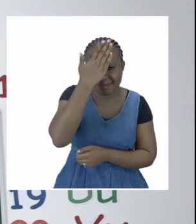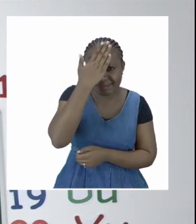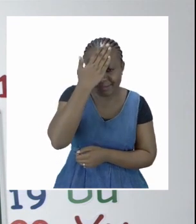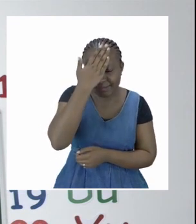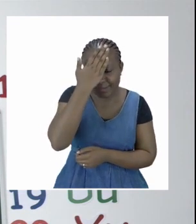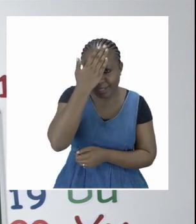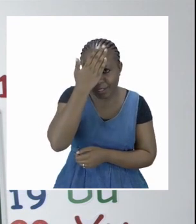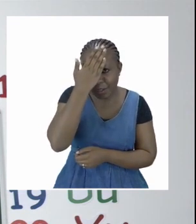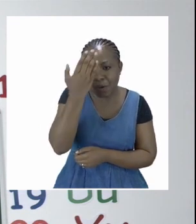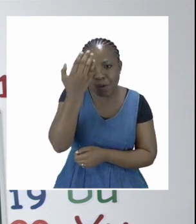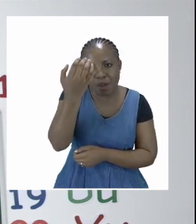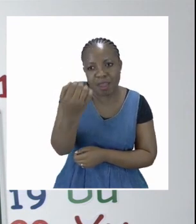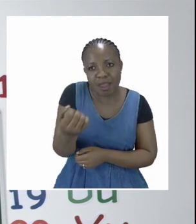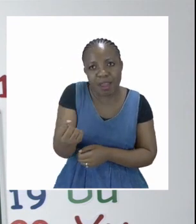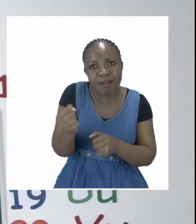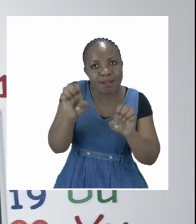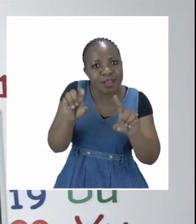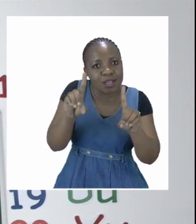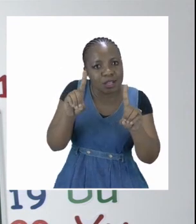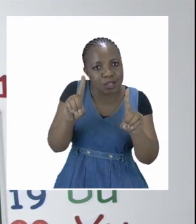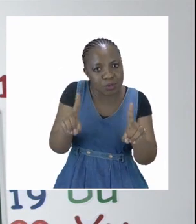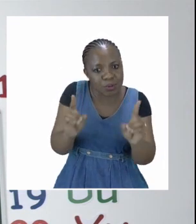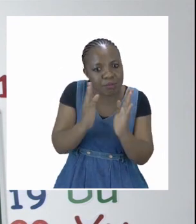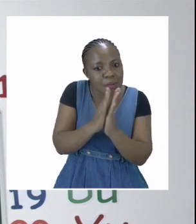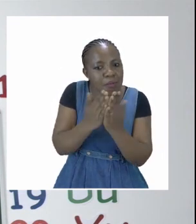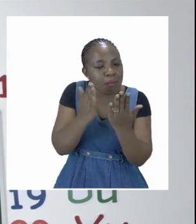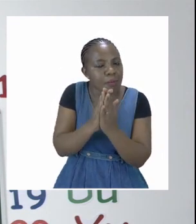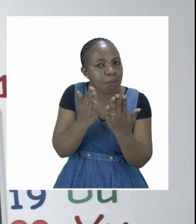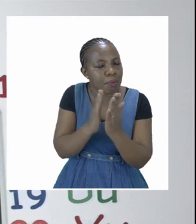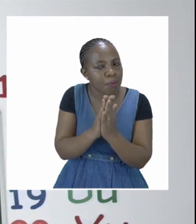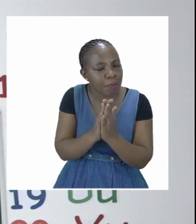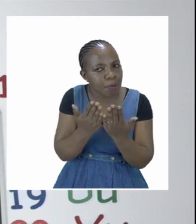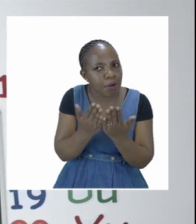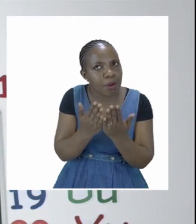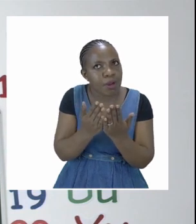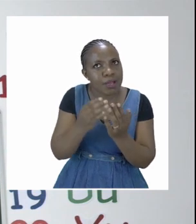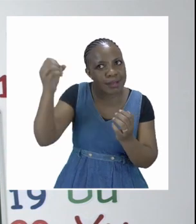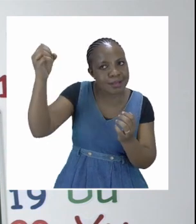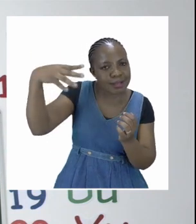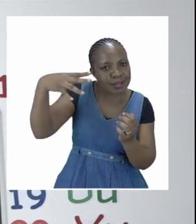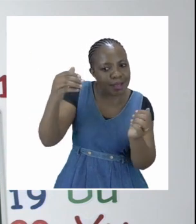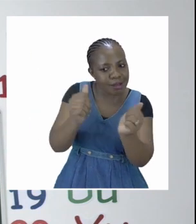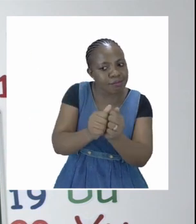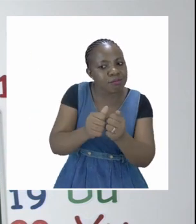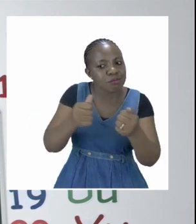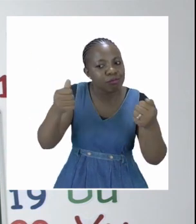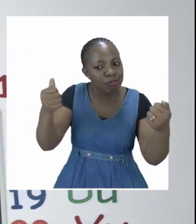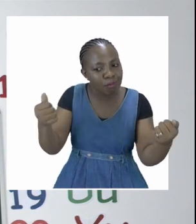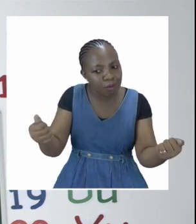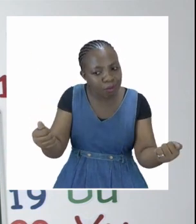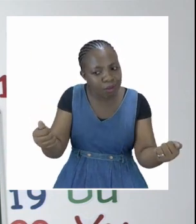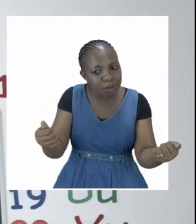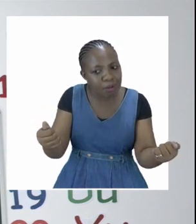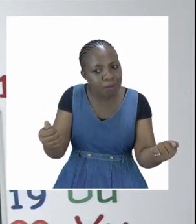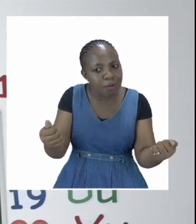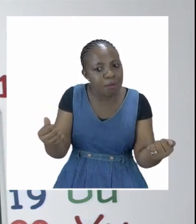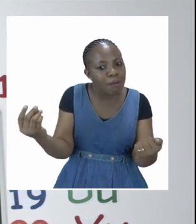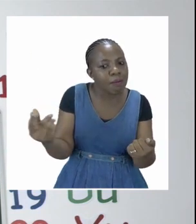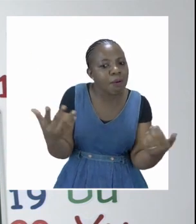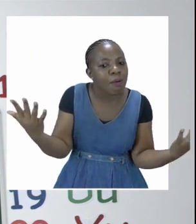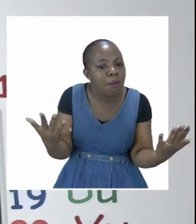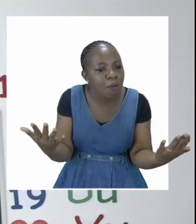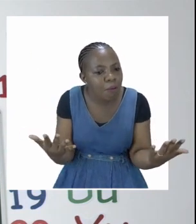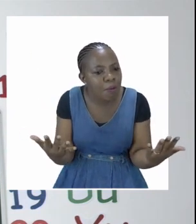booklet in our daily newspaper, street sales, or at your school every Monday